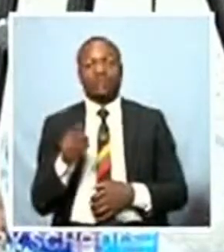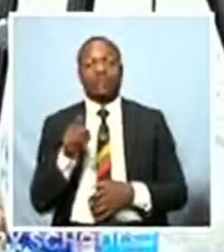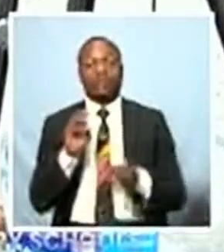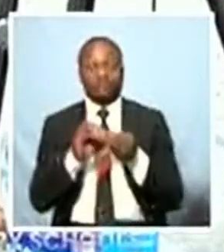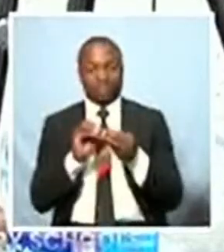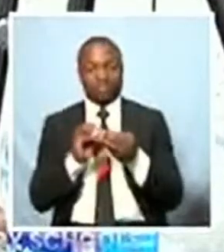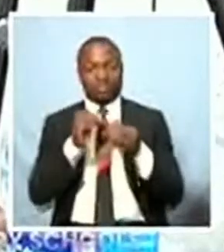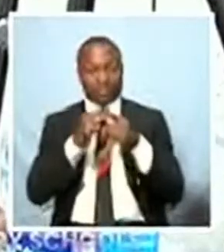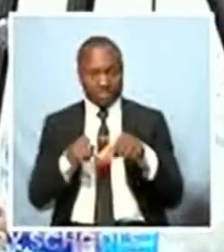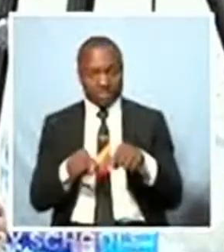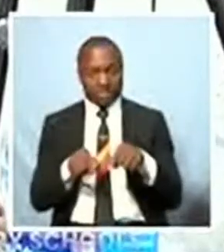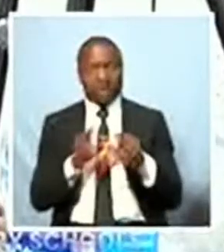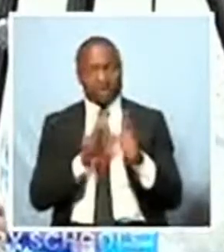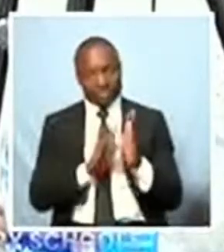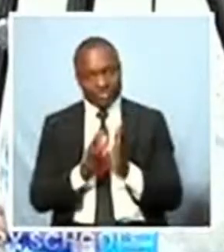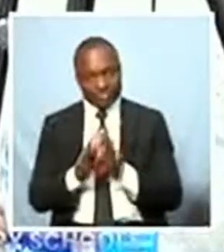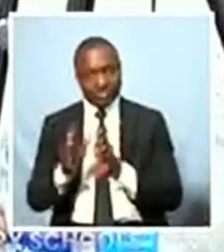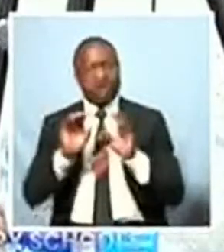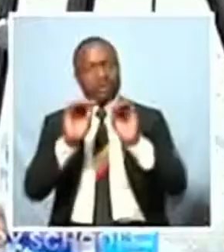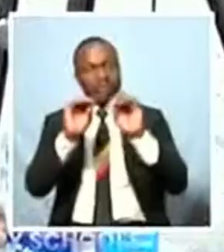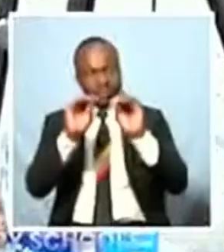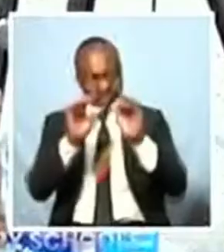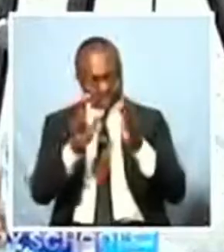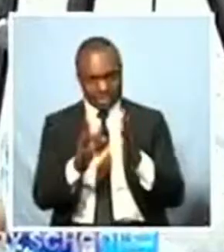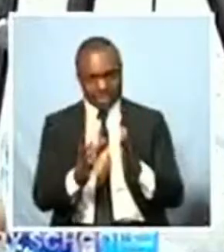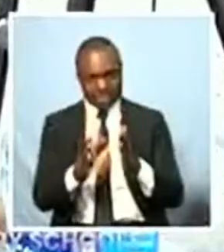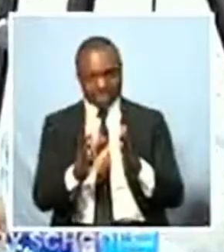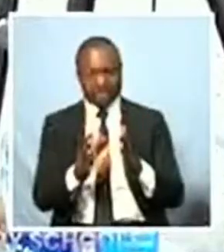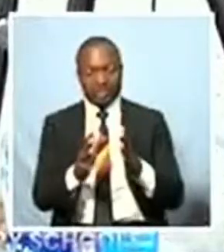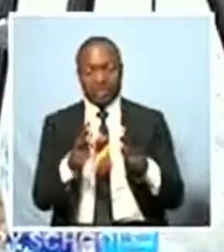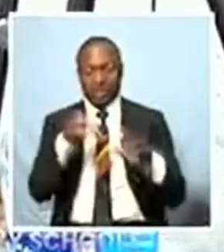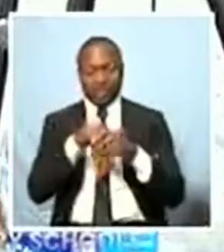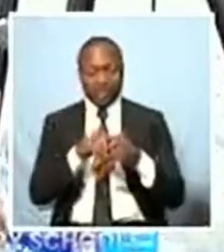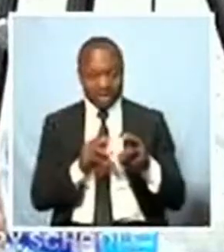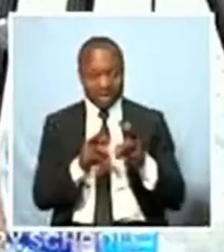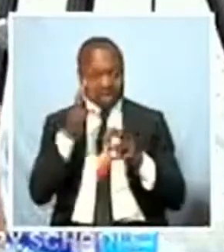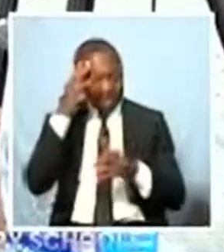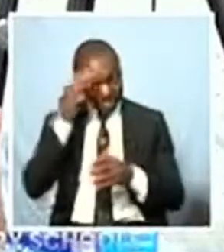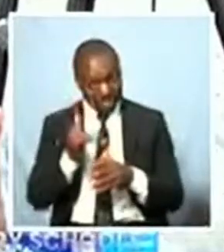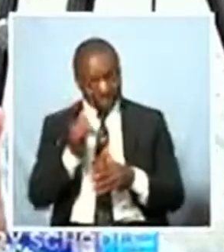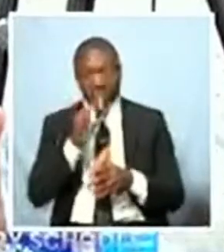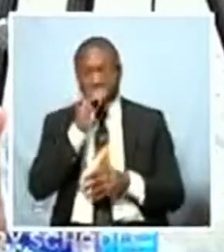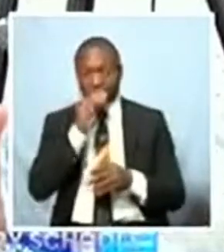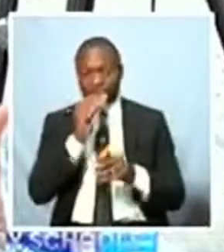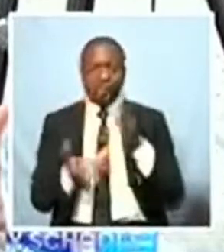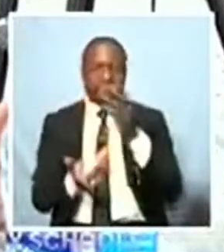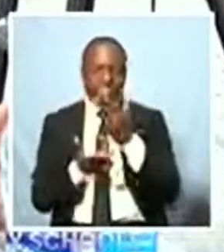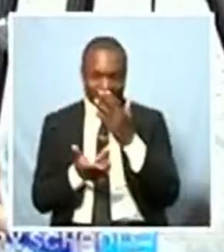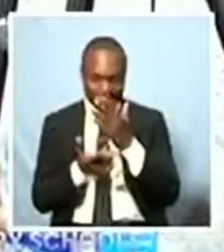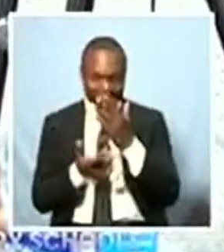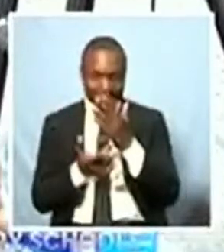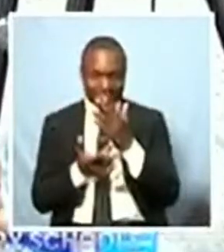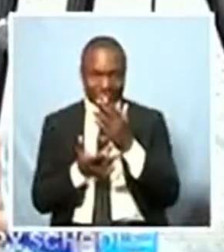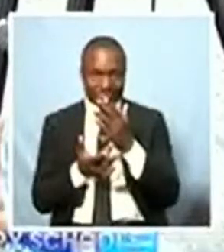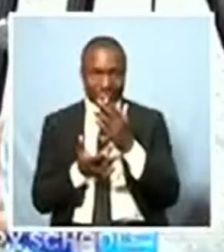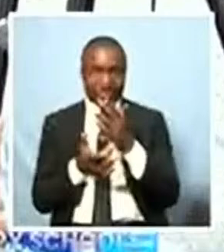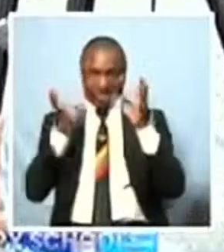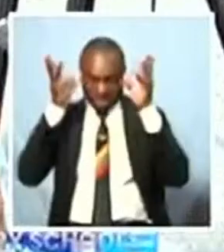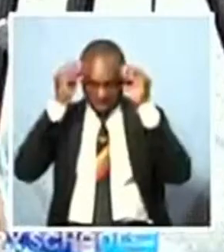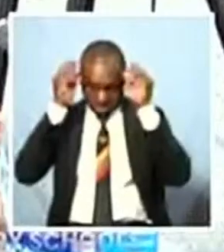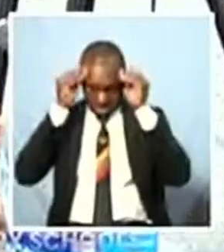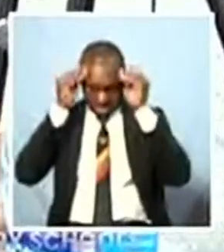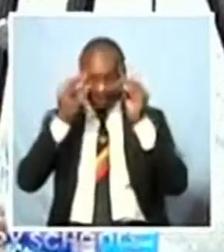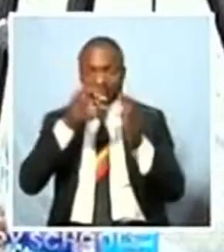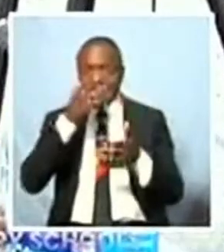that goes on into preparing our teachers in that respect. That is why we keep speaking to technology. The competence-based curriculum